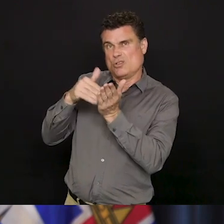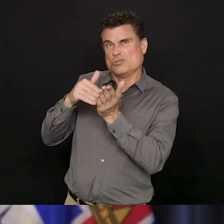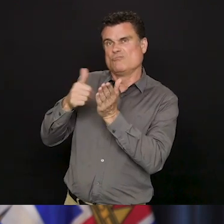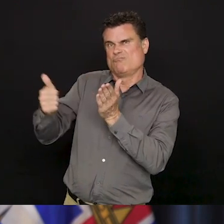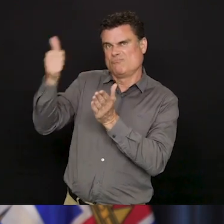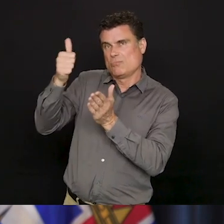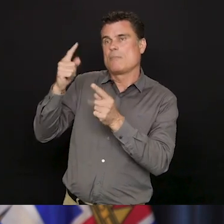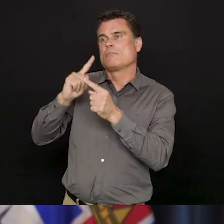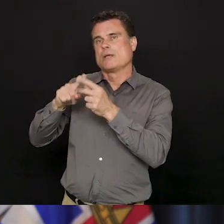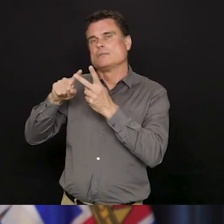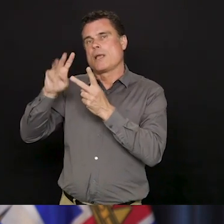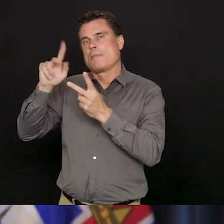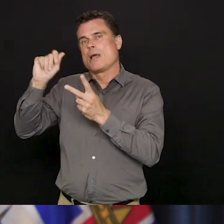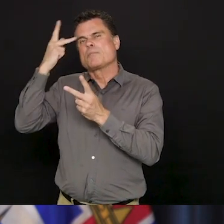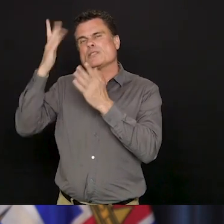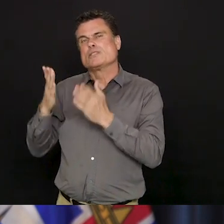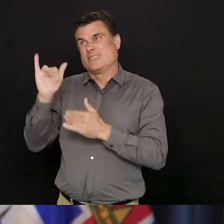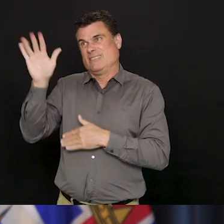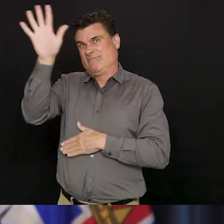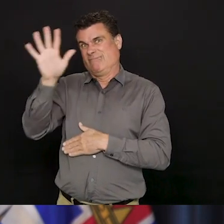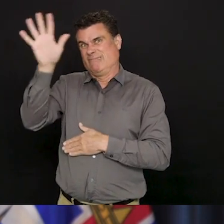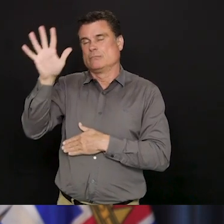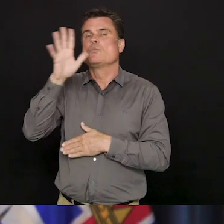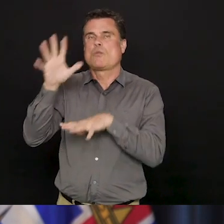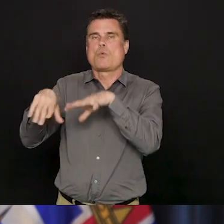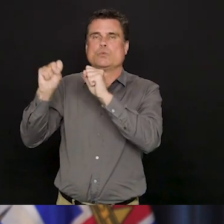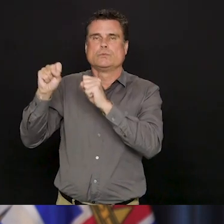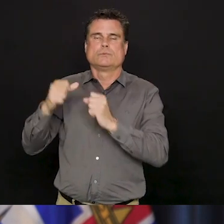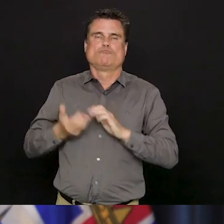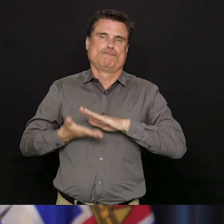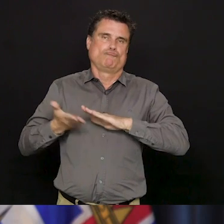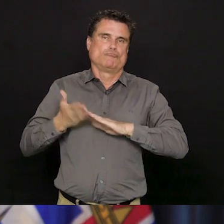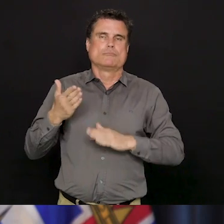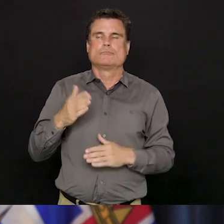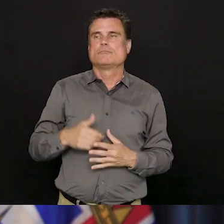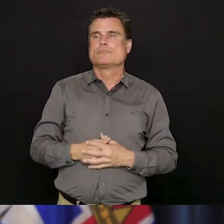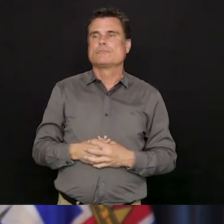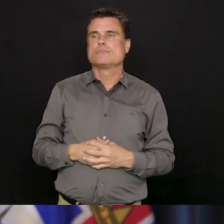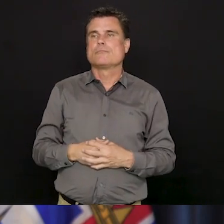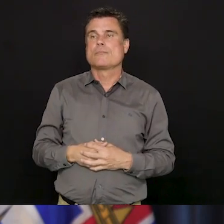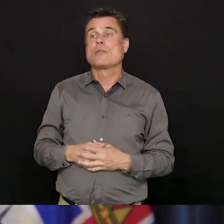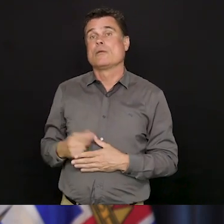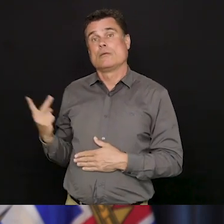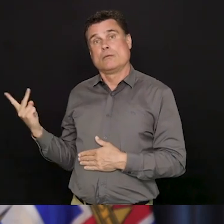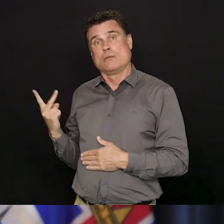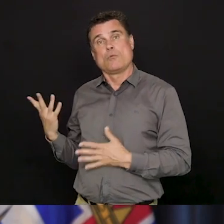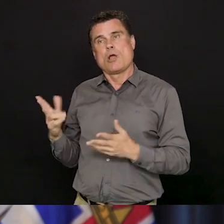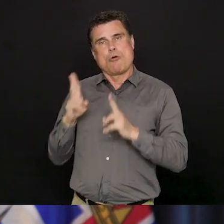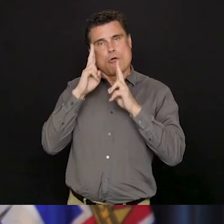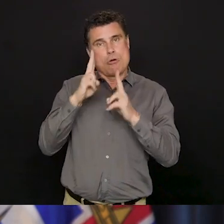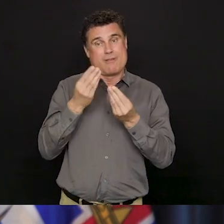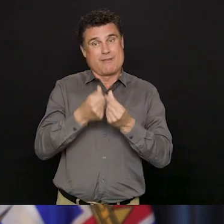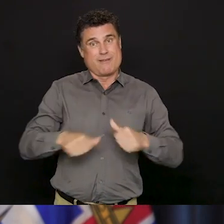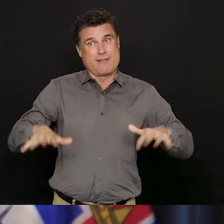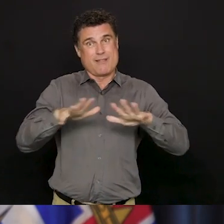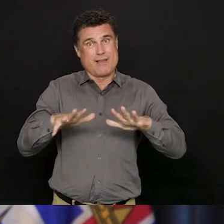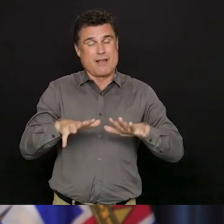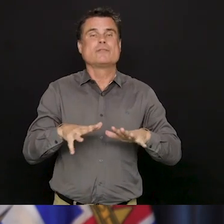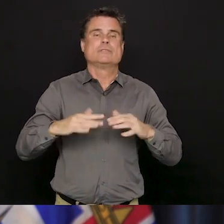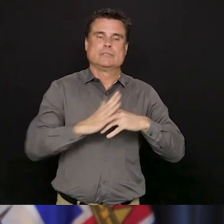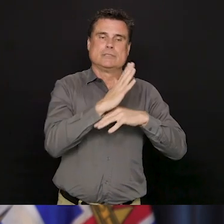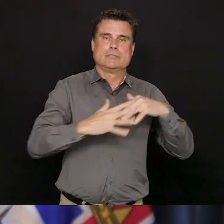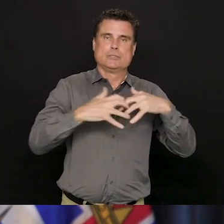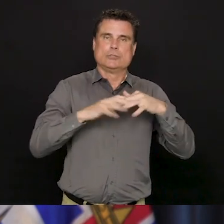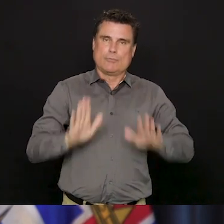Brown, the CEO of Interior Health. We're honored, as I say, to be here on the territory